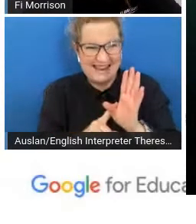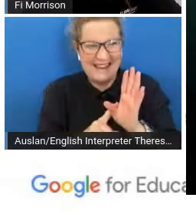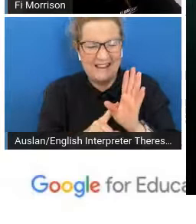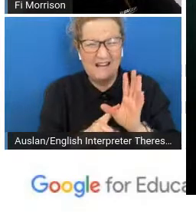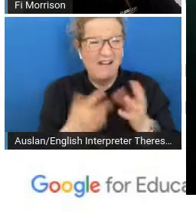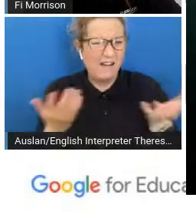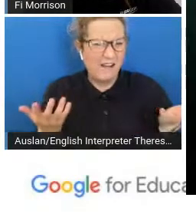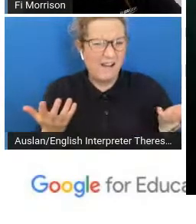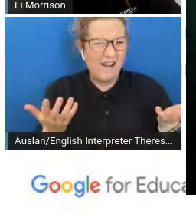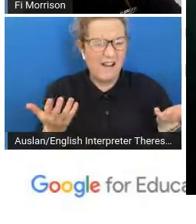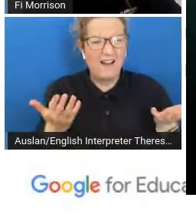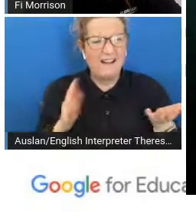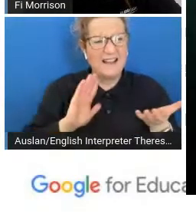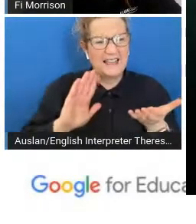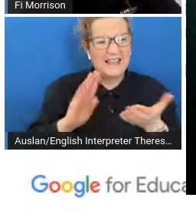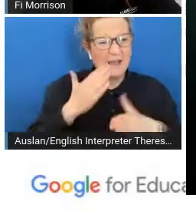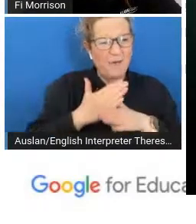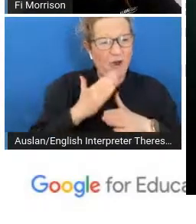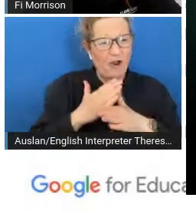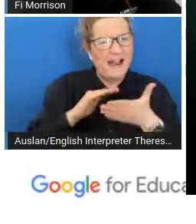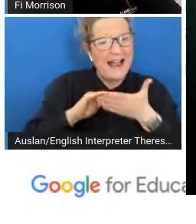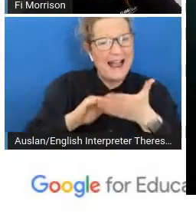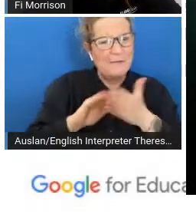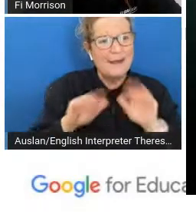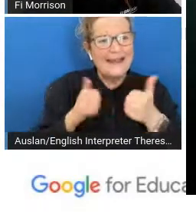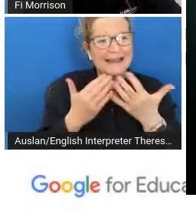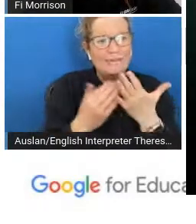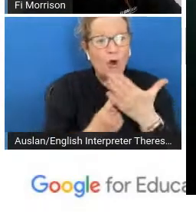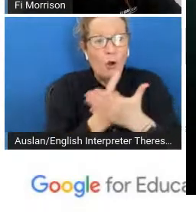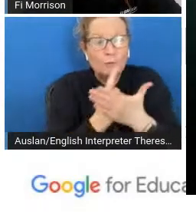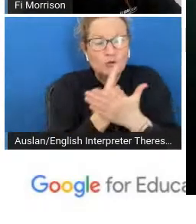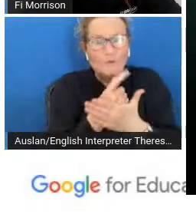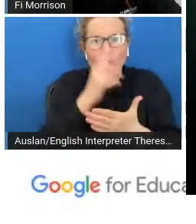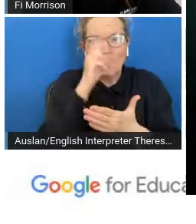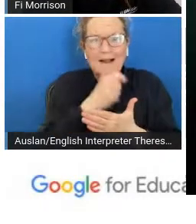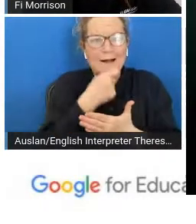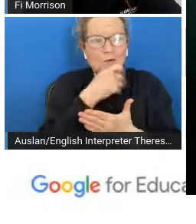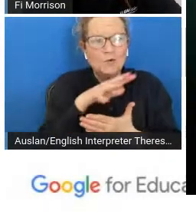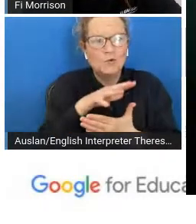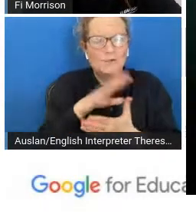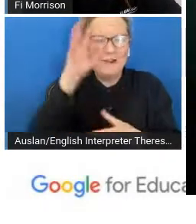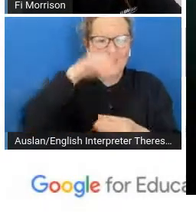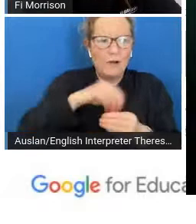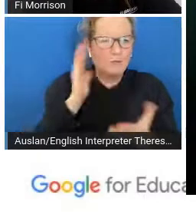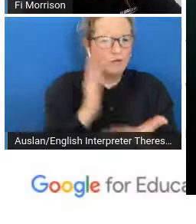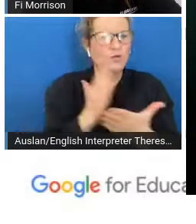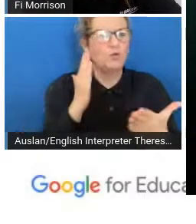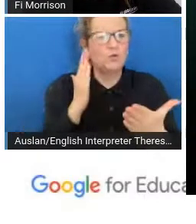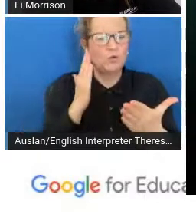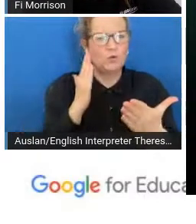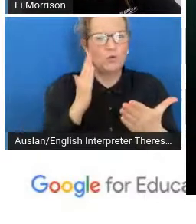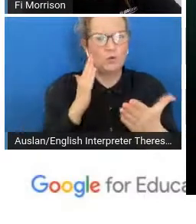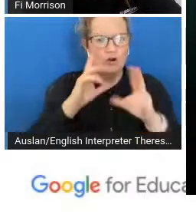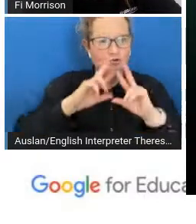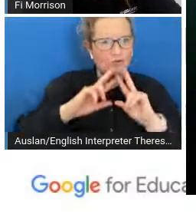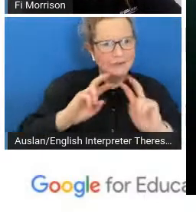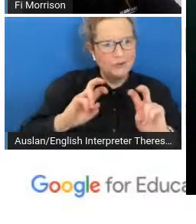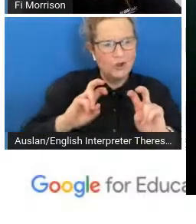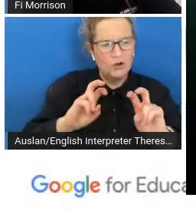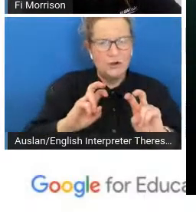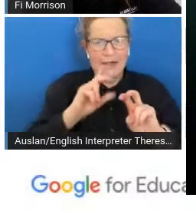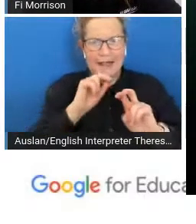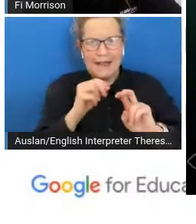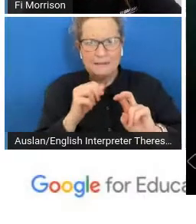this is providing opportunities for our young kids to be part of real practical research. So to use these tools actually in